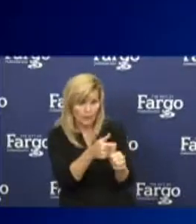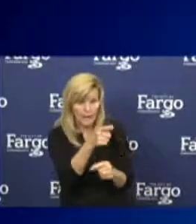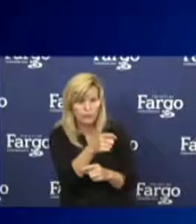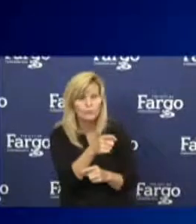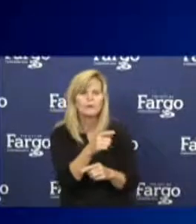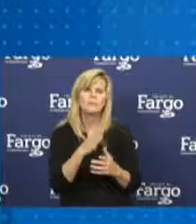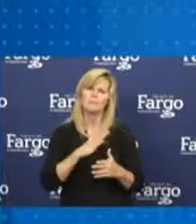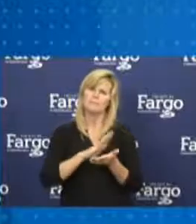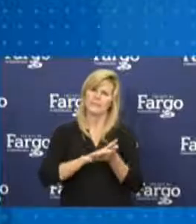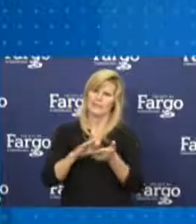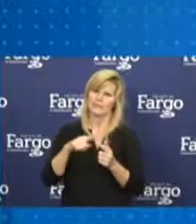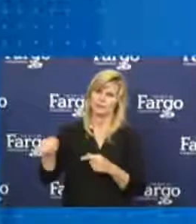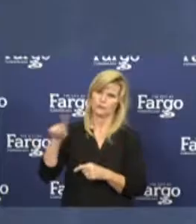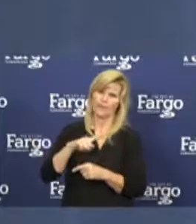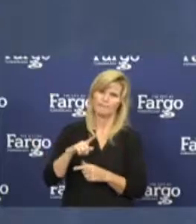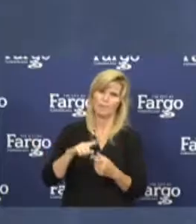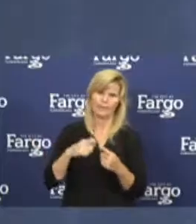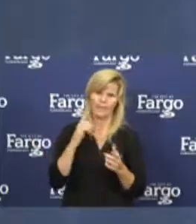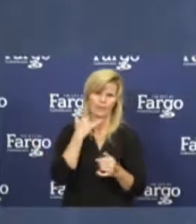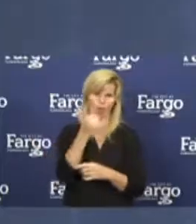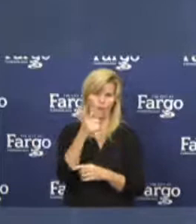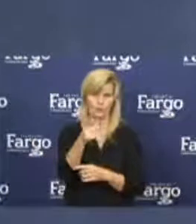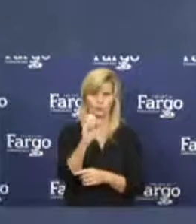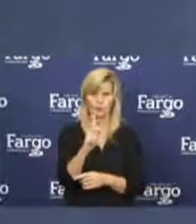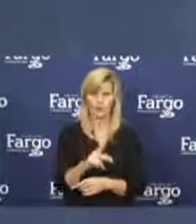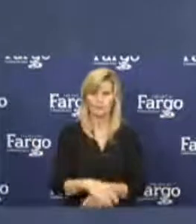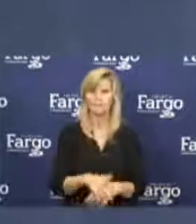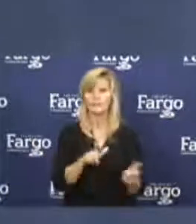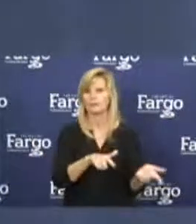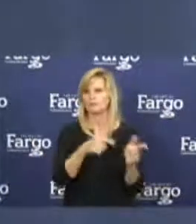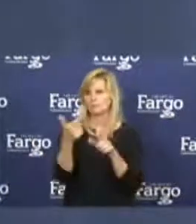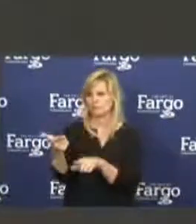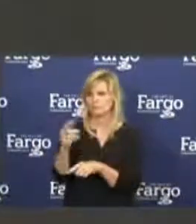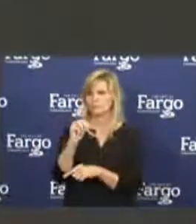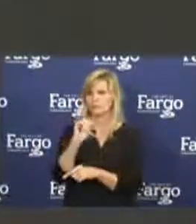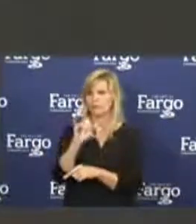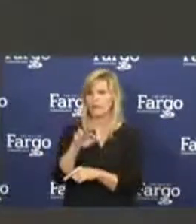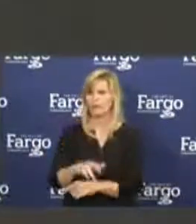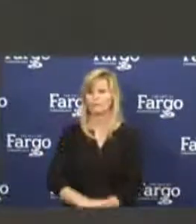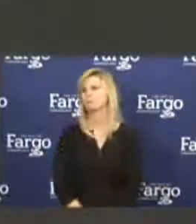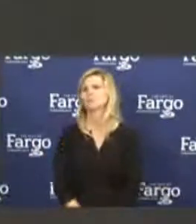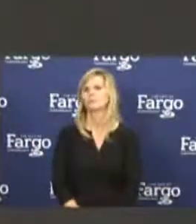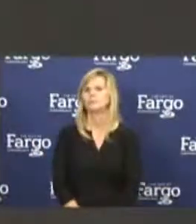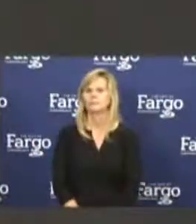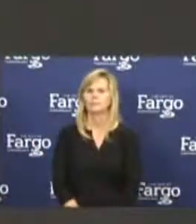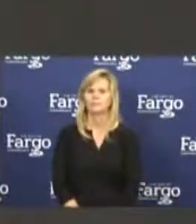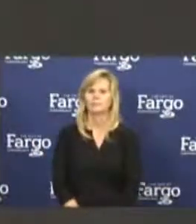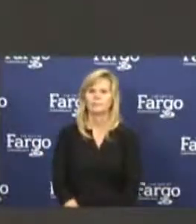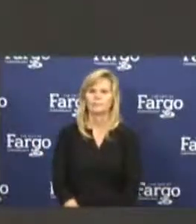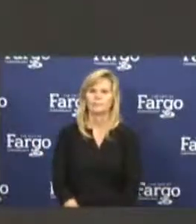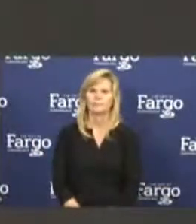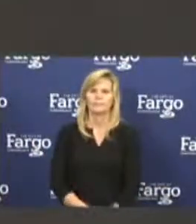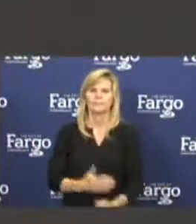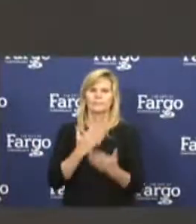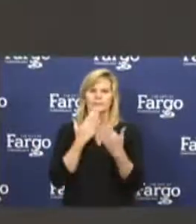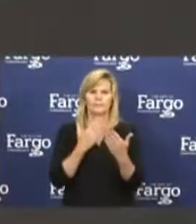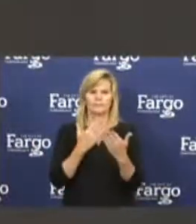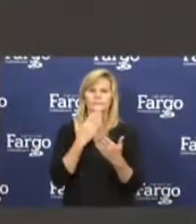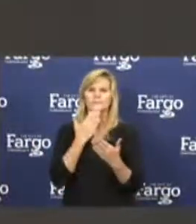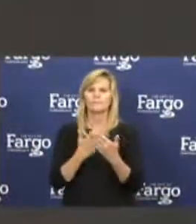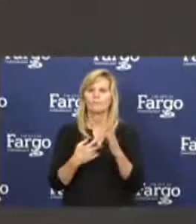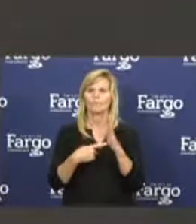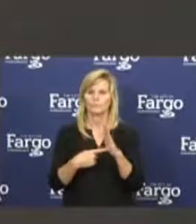spread. I'll turn it back to you, Mayor. Thank you. Thank you very much, Dr. Carson. That really has some great examples,